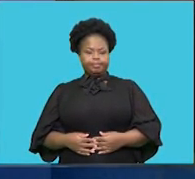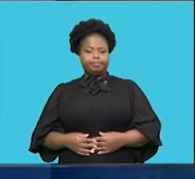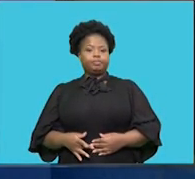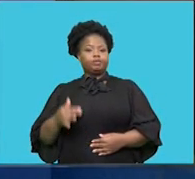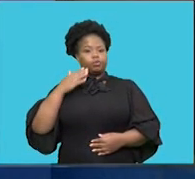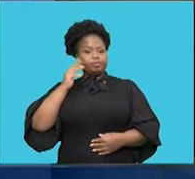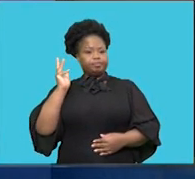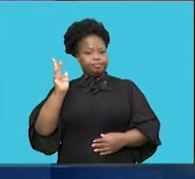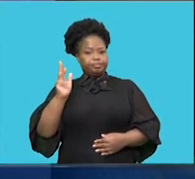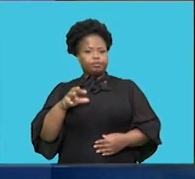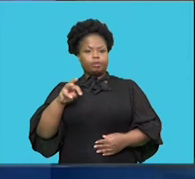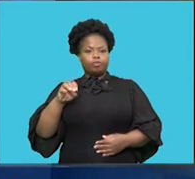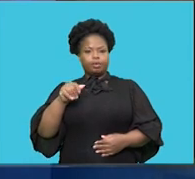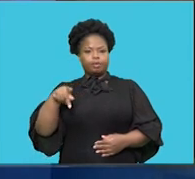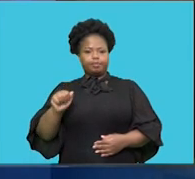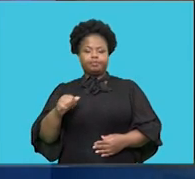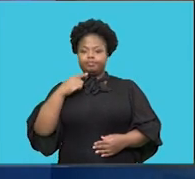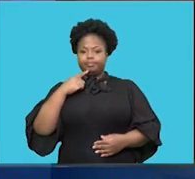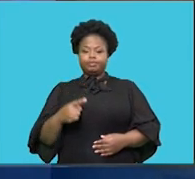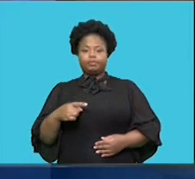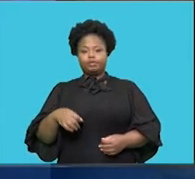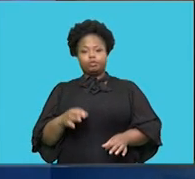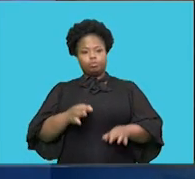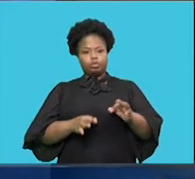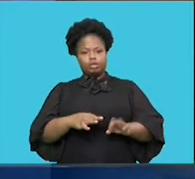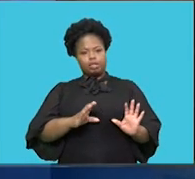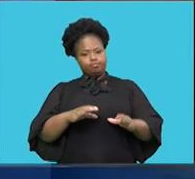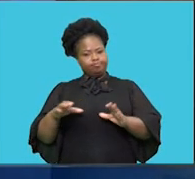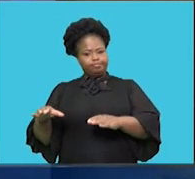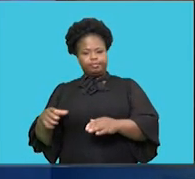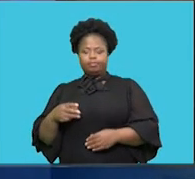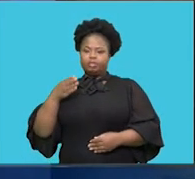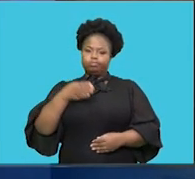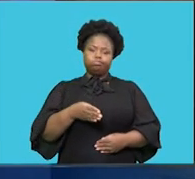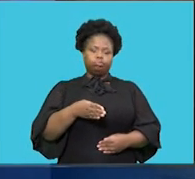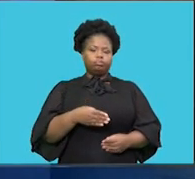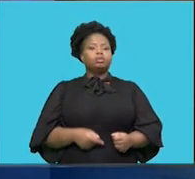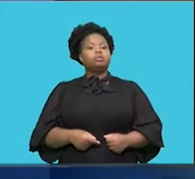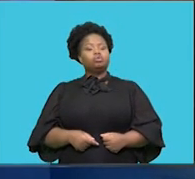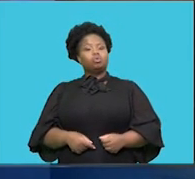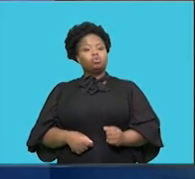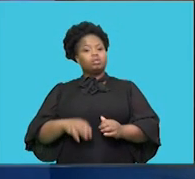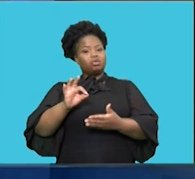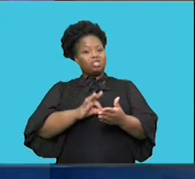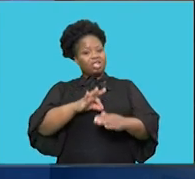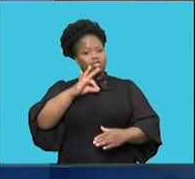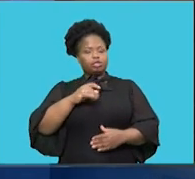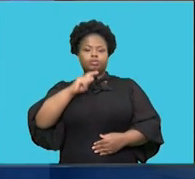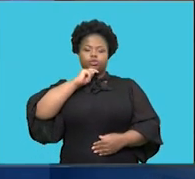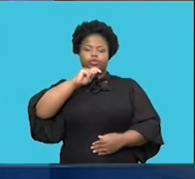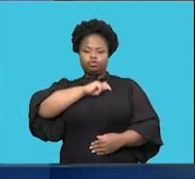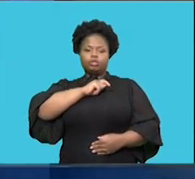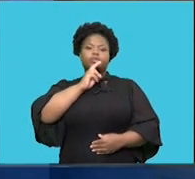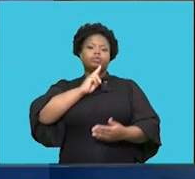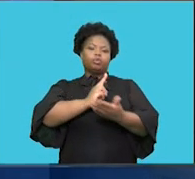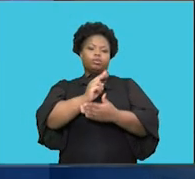hae, mo komishinara Mwepia o kgothalleditse mekga ya sepolotiki ho keneng dikgethong ka tshepagalo le ho netefatsa gore leeme le a